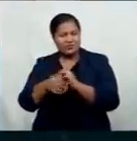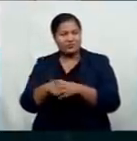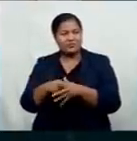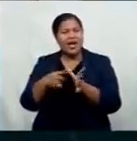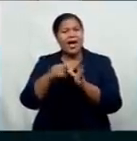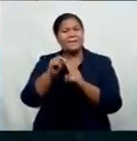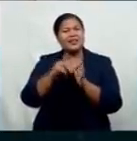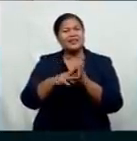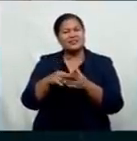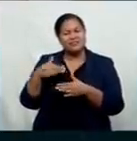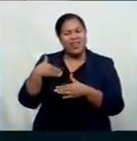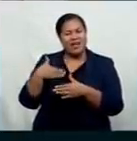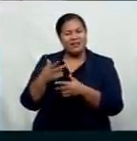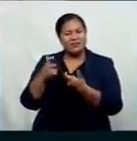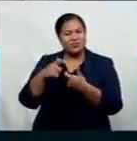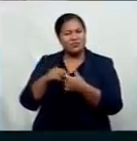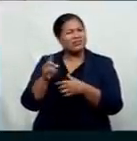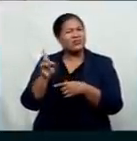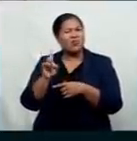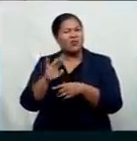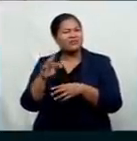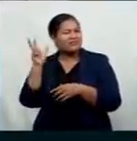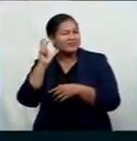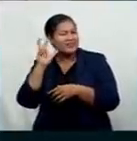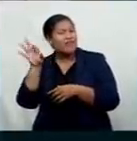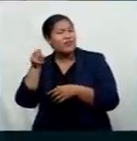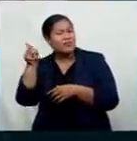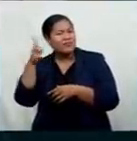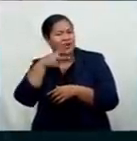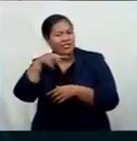us live now. Apanisa, what have you gathered from Kandavu?